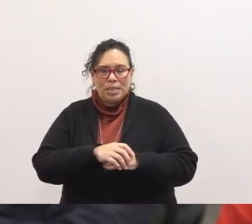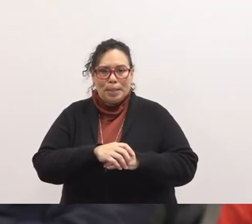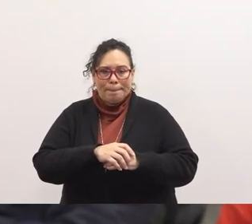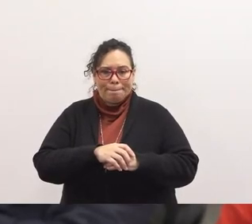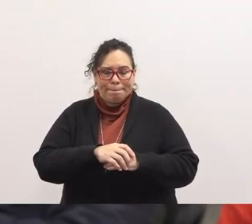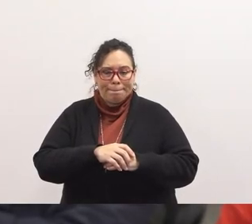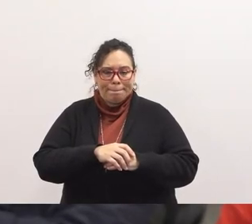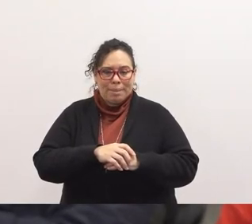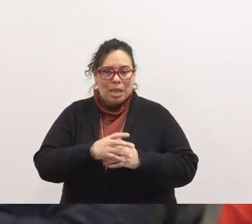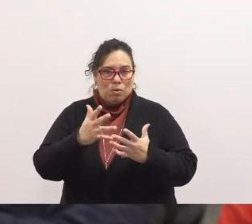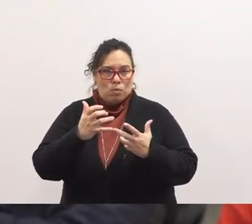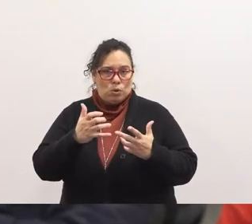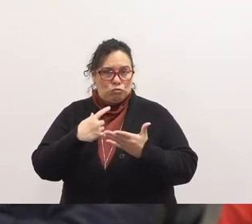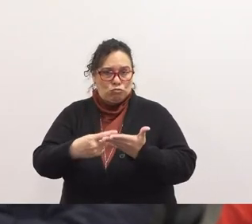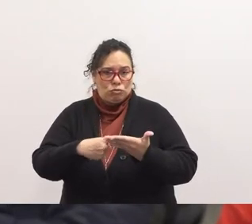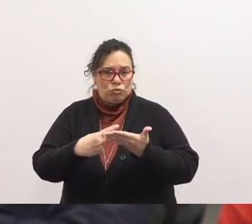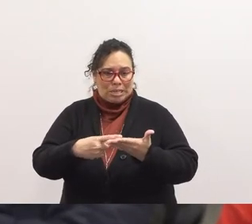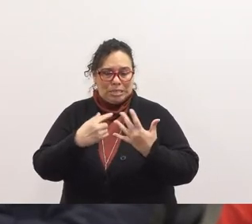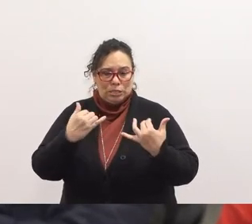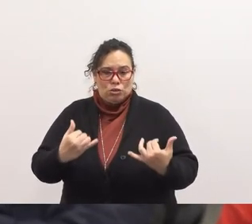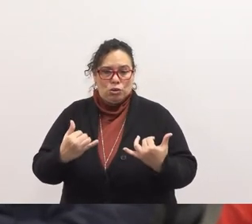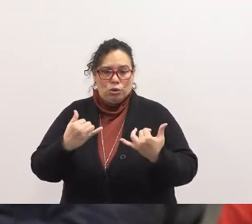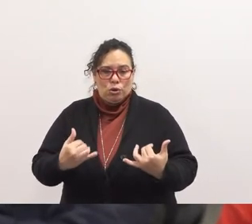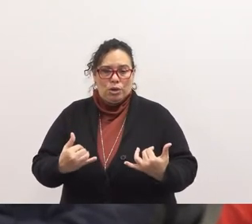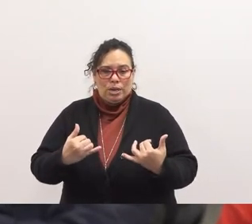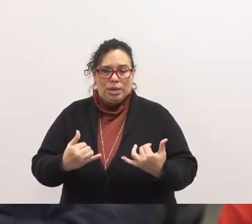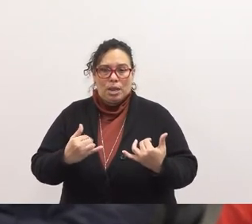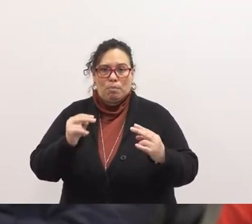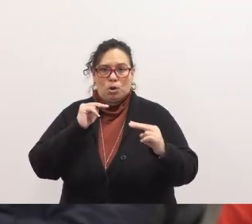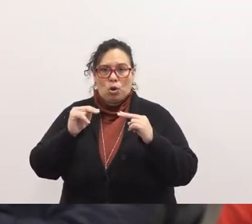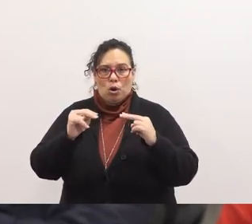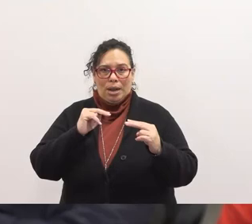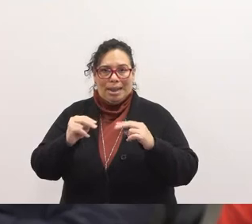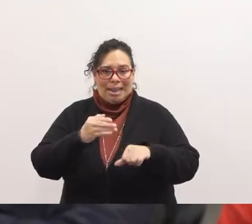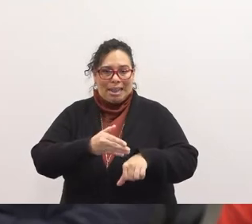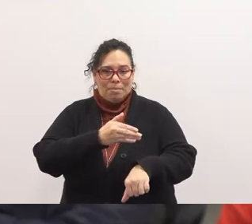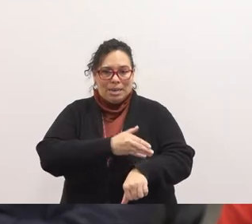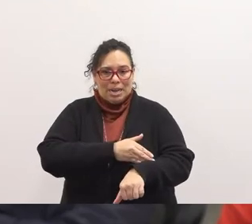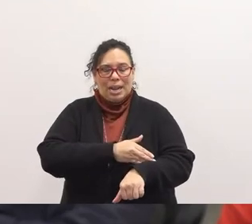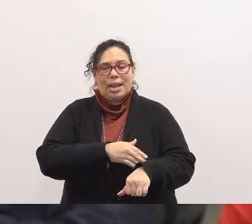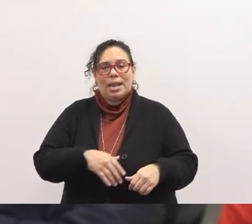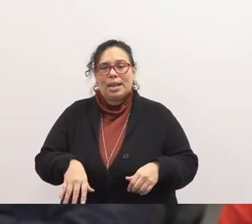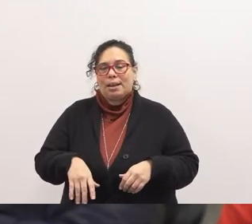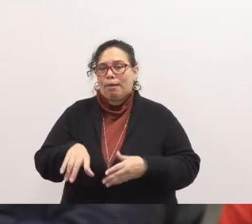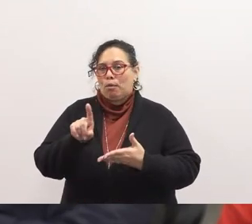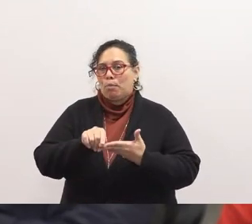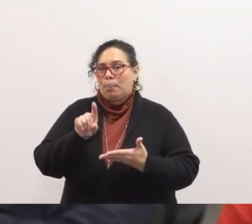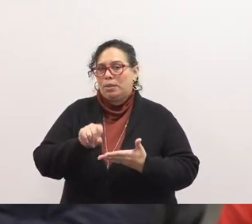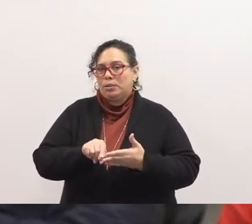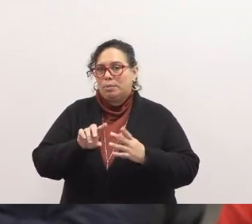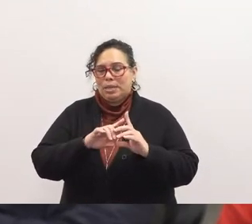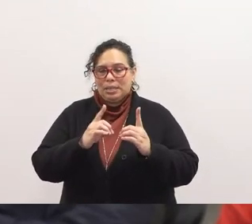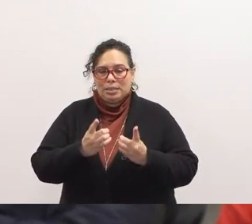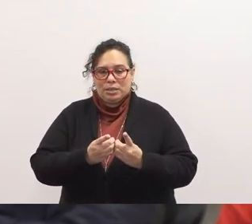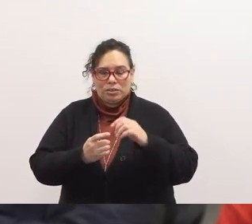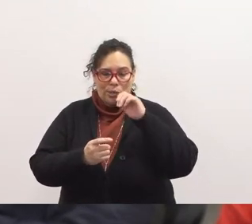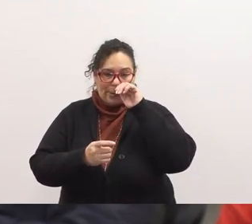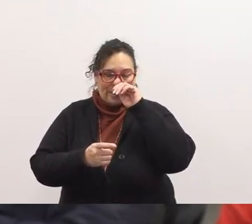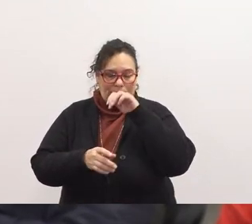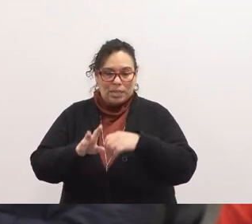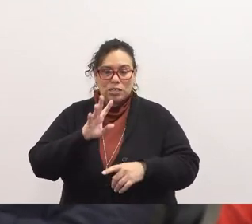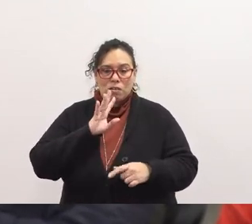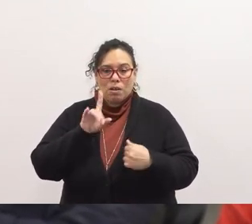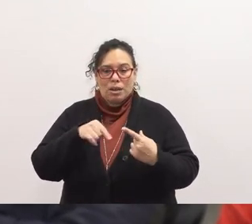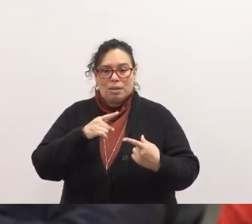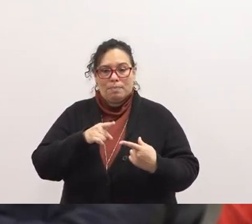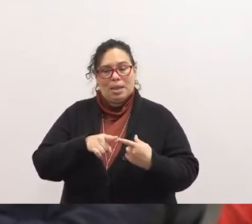Beach. I'd like to address the current bargaining updates that are being published by the district and talk about some